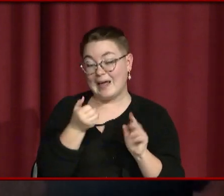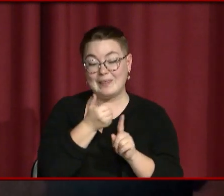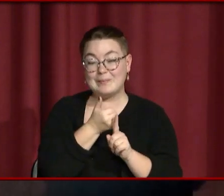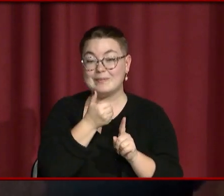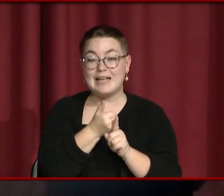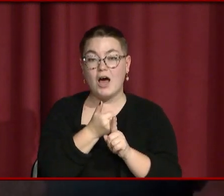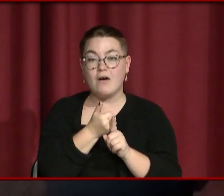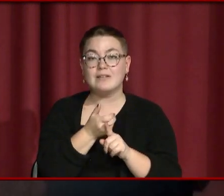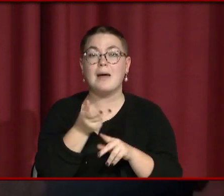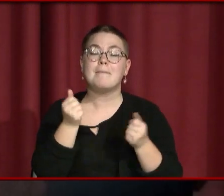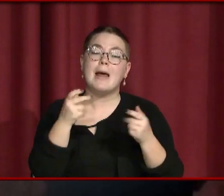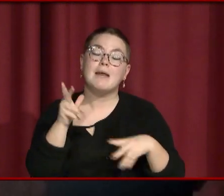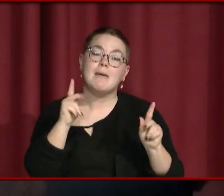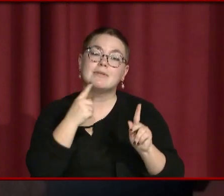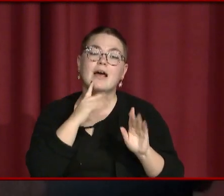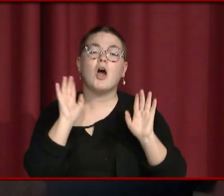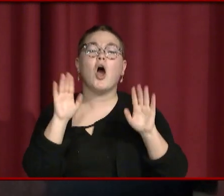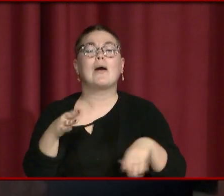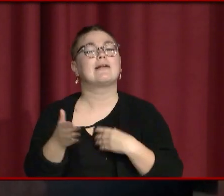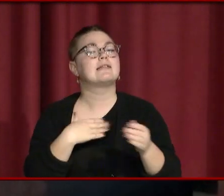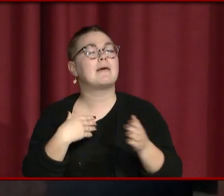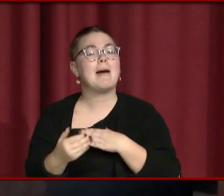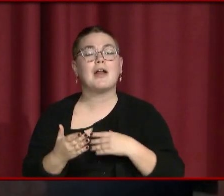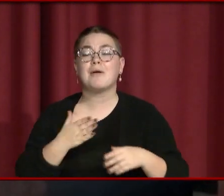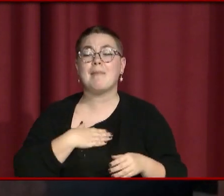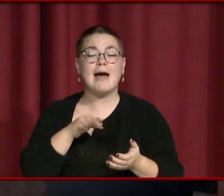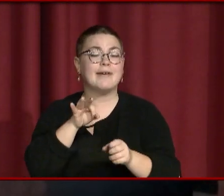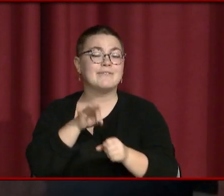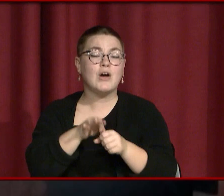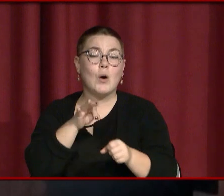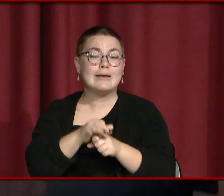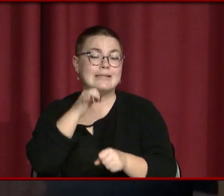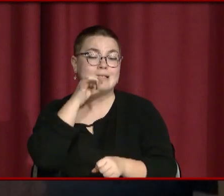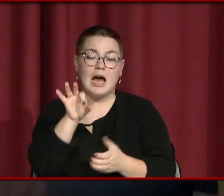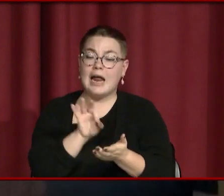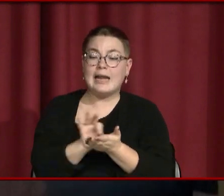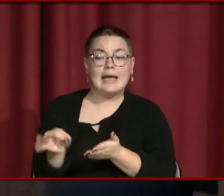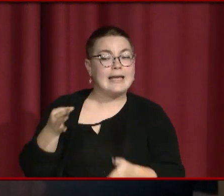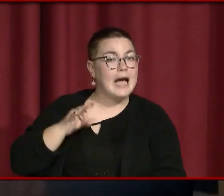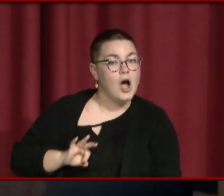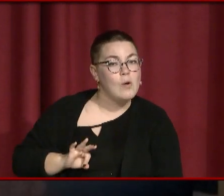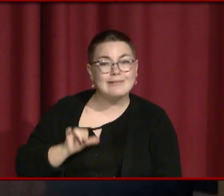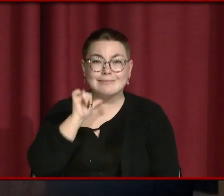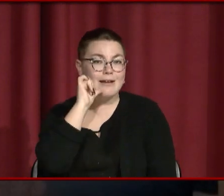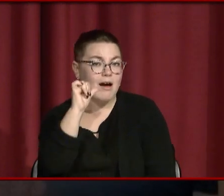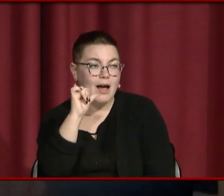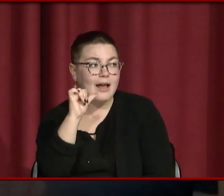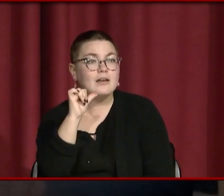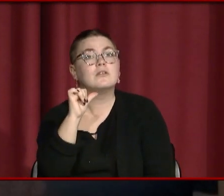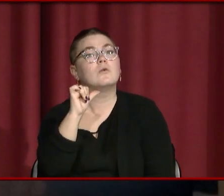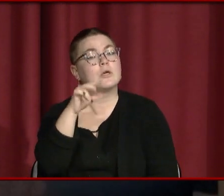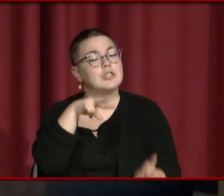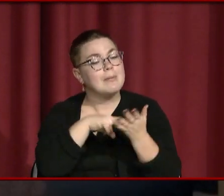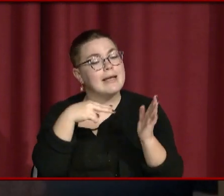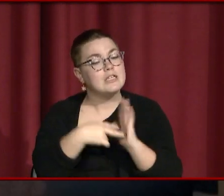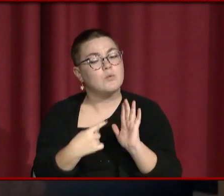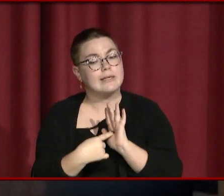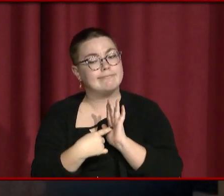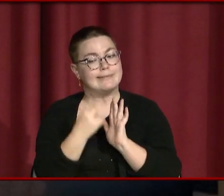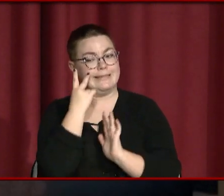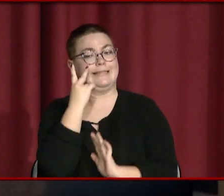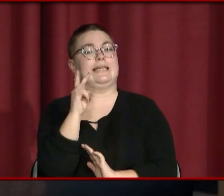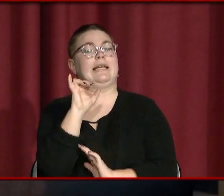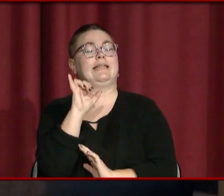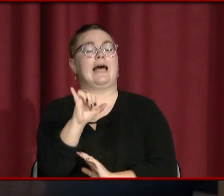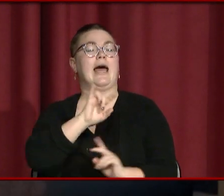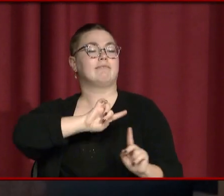vote doesn't matter. My vote doesn't count. And we do see a reduction in voter turnout. And really, ultimately, at the